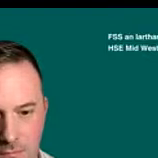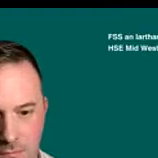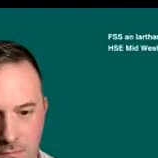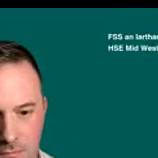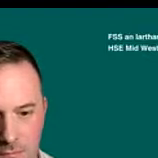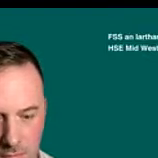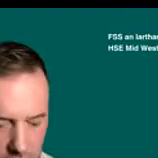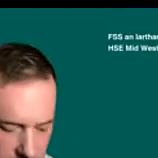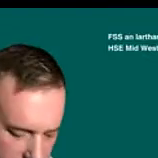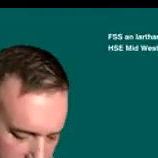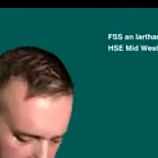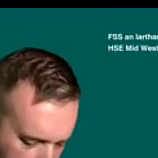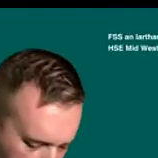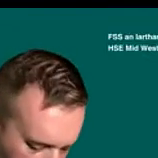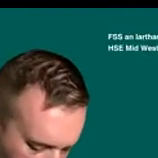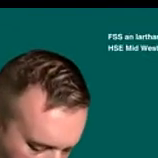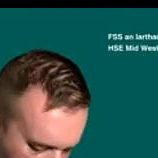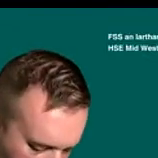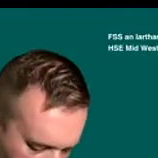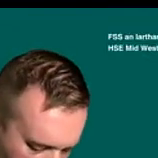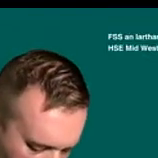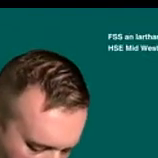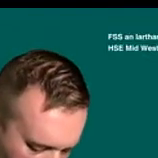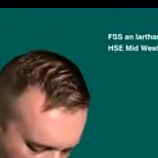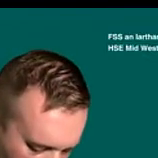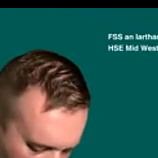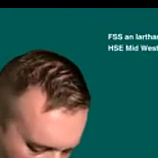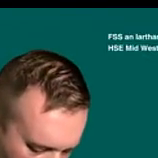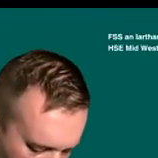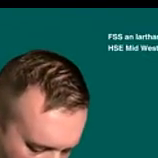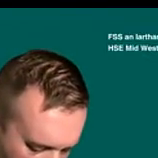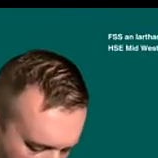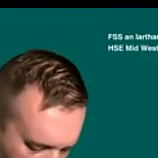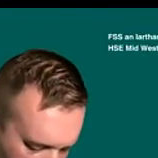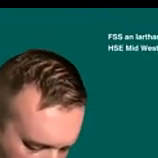tissues. I suppose really what I would recommend there is her